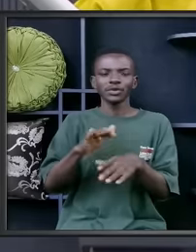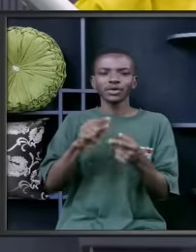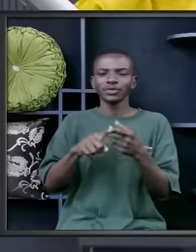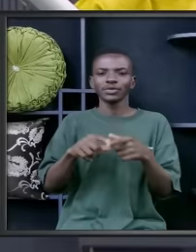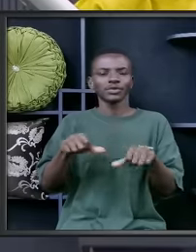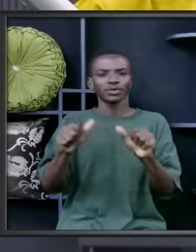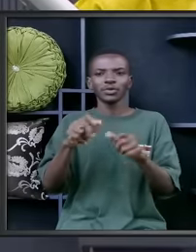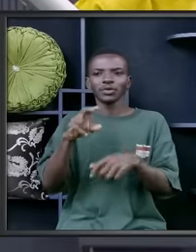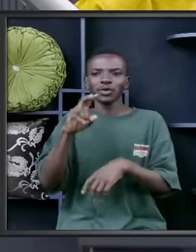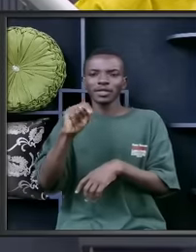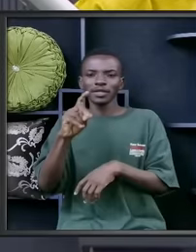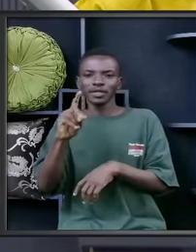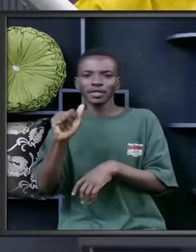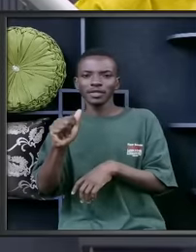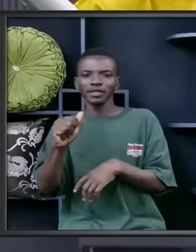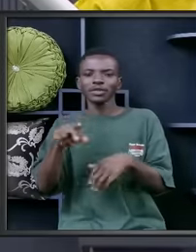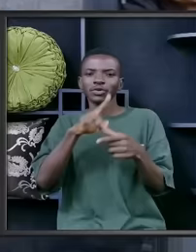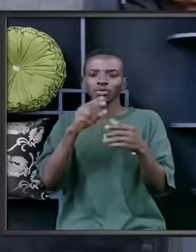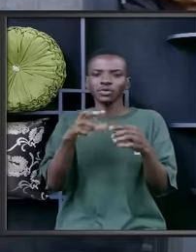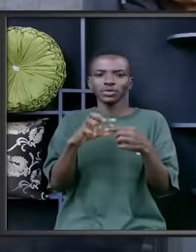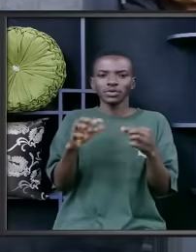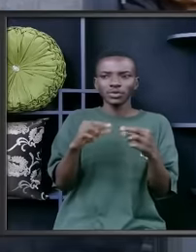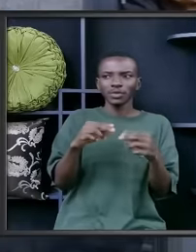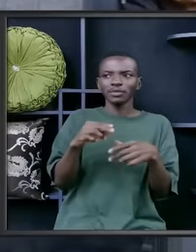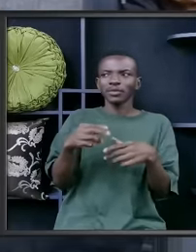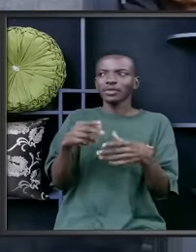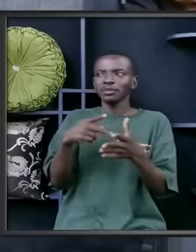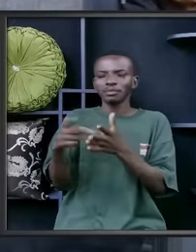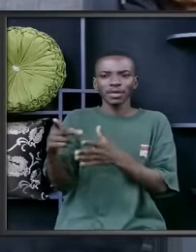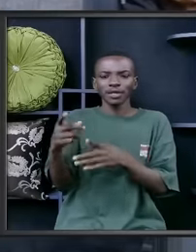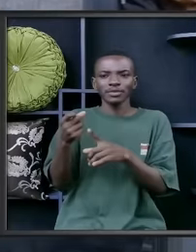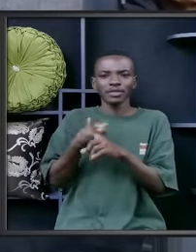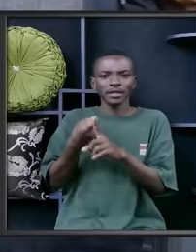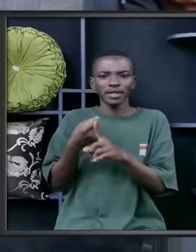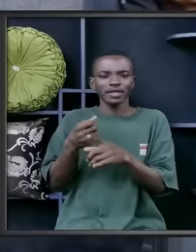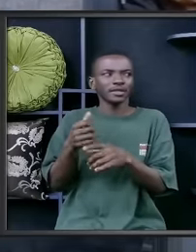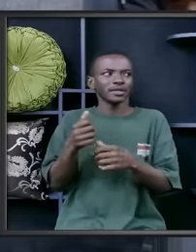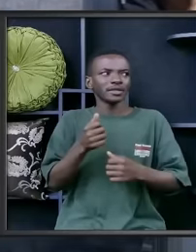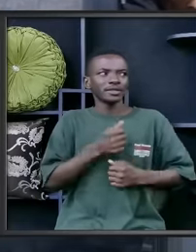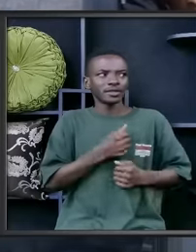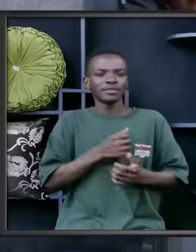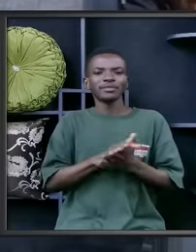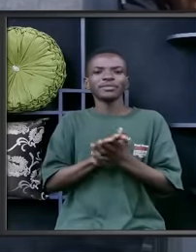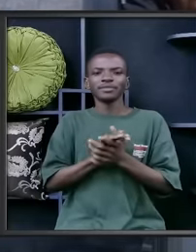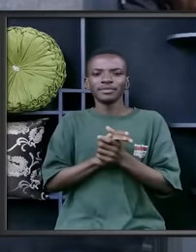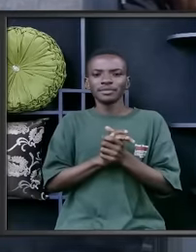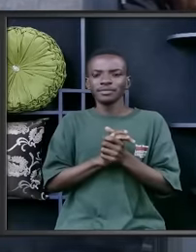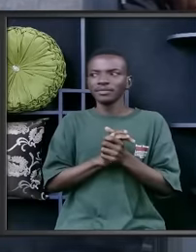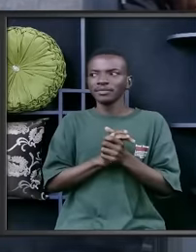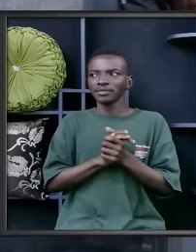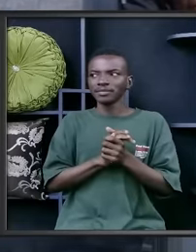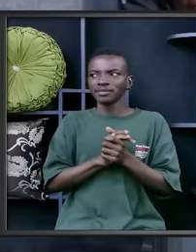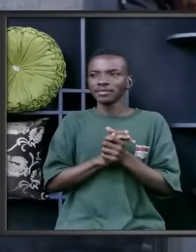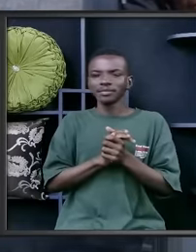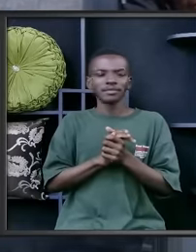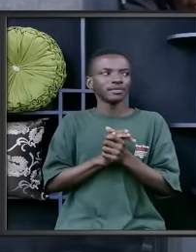with NDA. Let me go to ordinary university. I'm an officer already. They're paying him salary as an army. Madam, talk the one will concern you. Not the one will concern